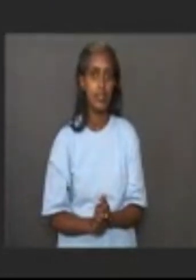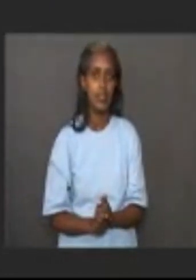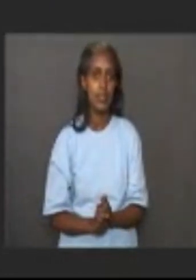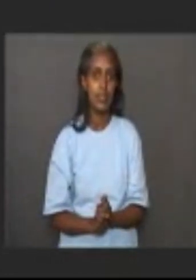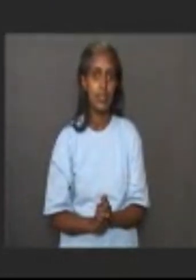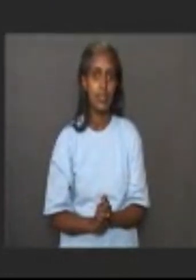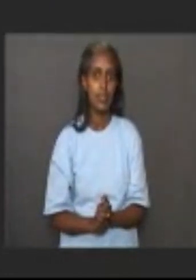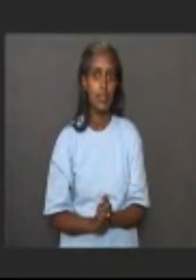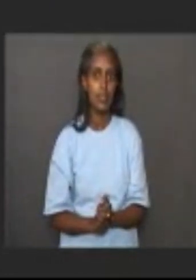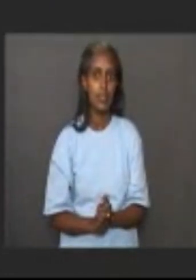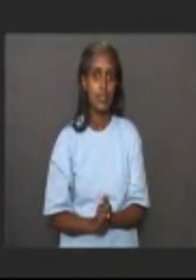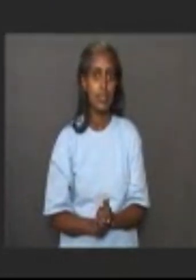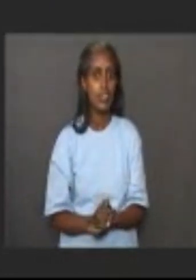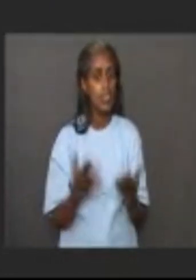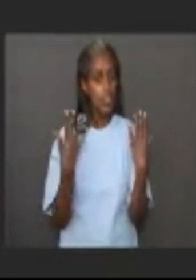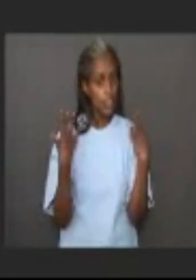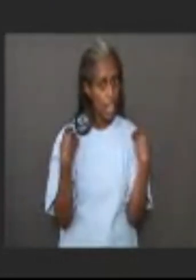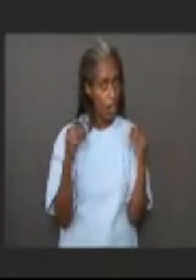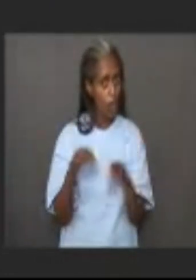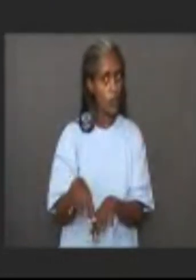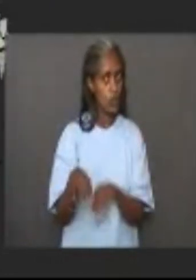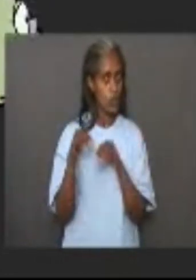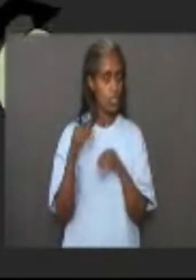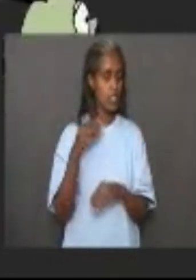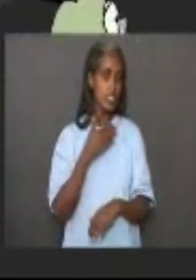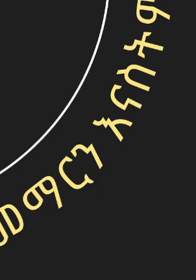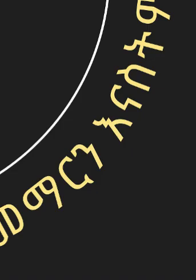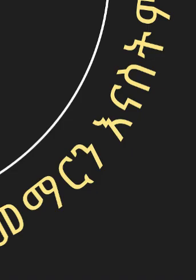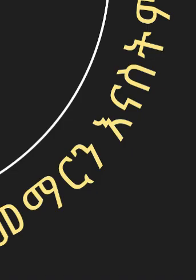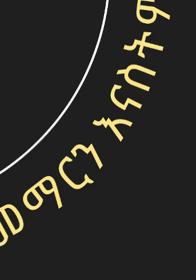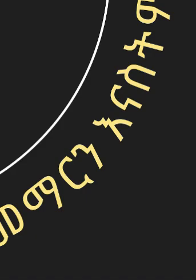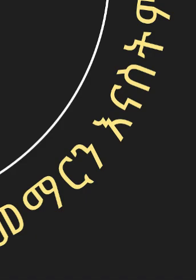Let's get back to our lesson.